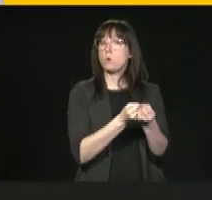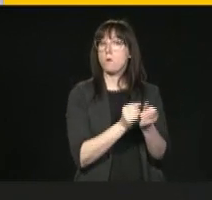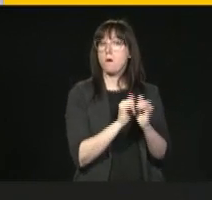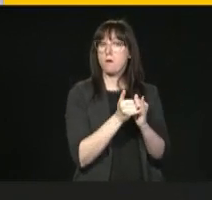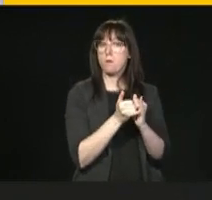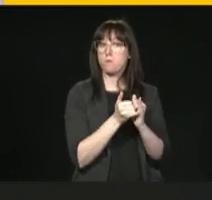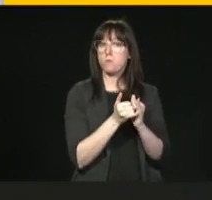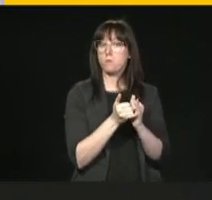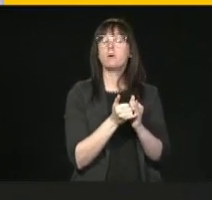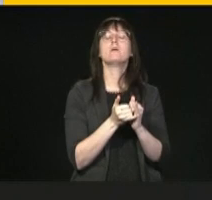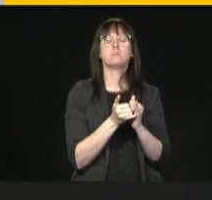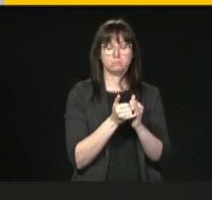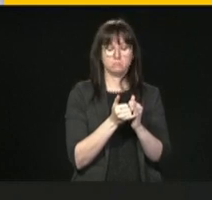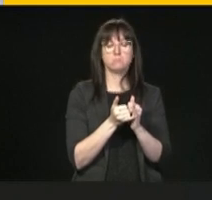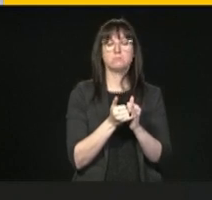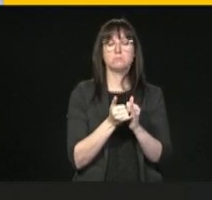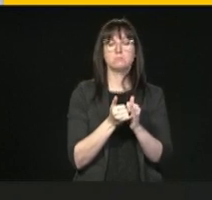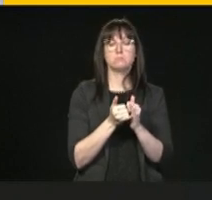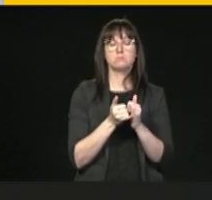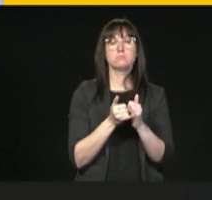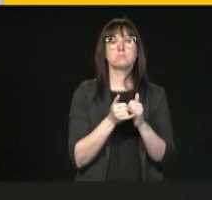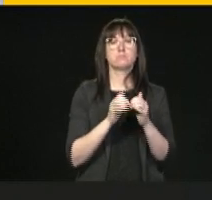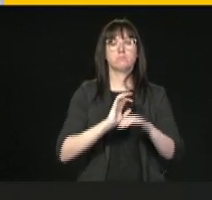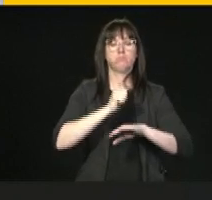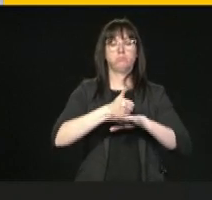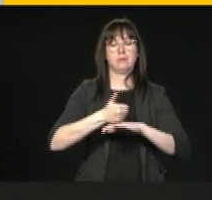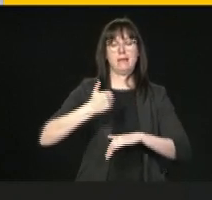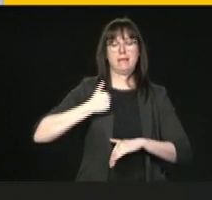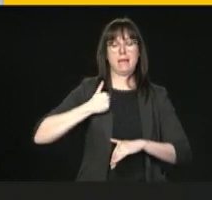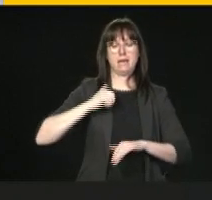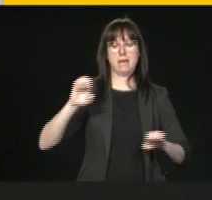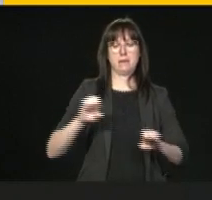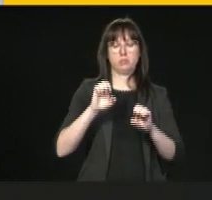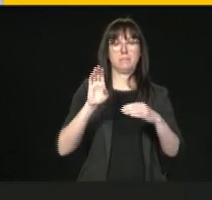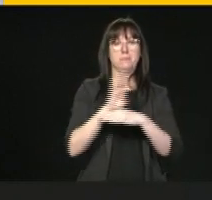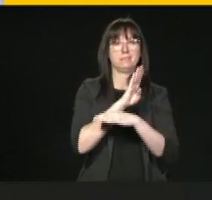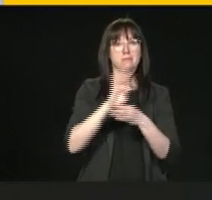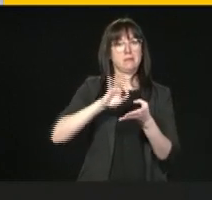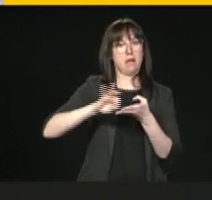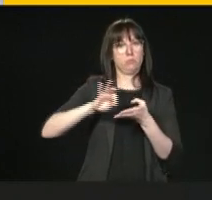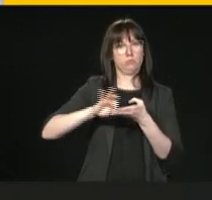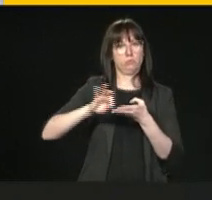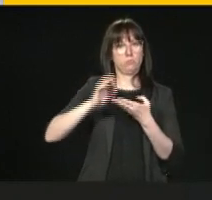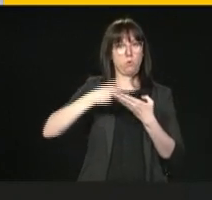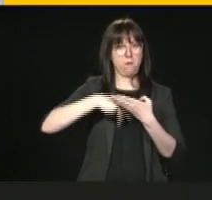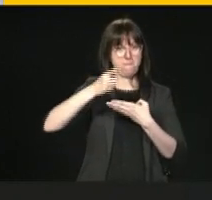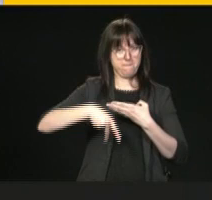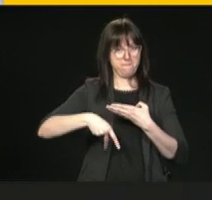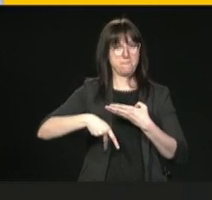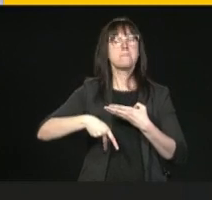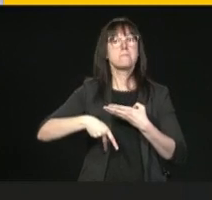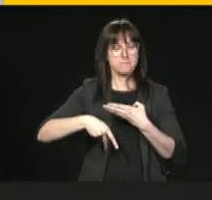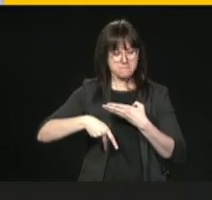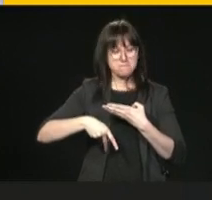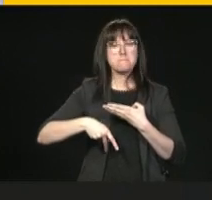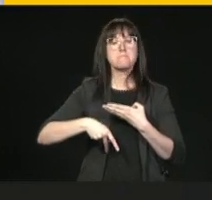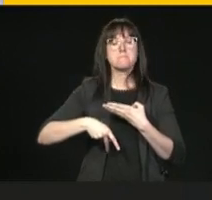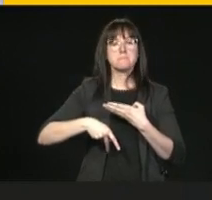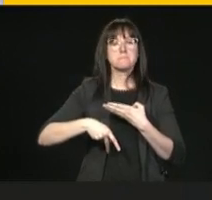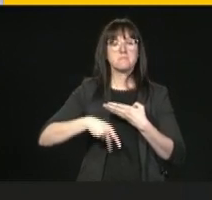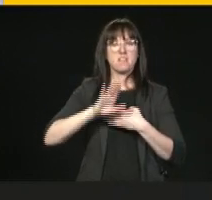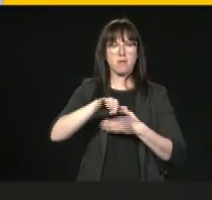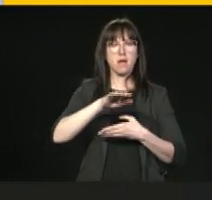time, we are creating the Canada Emergency Business Account. Through this new measure, banks will soon